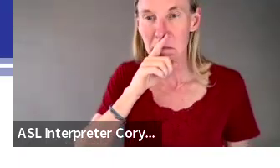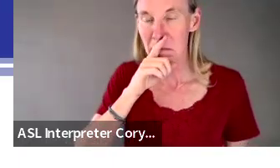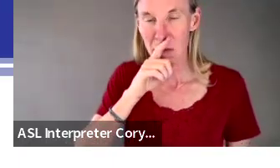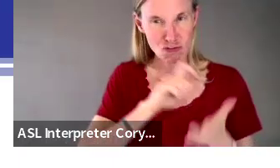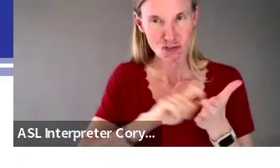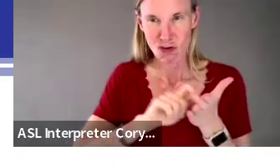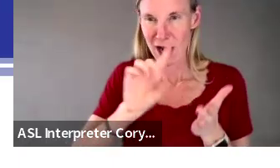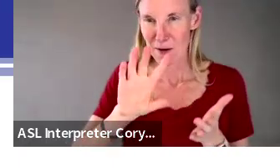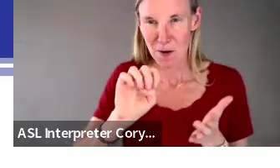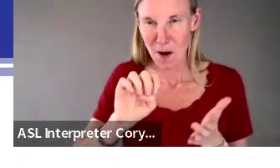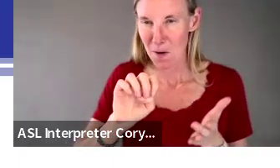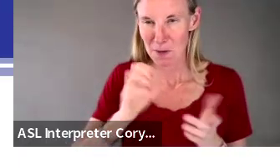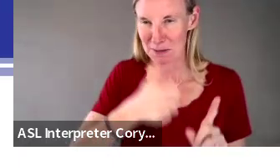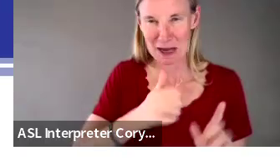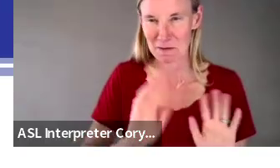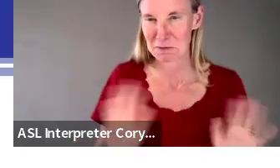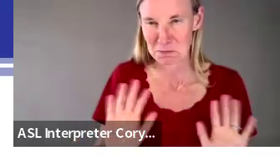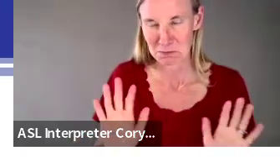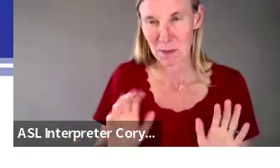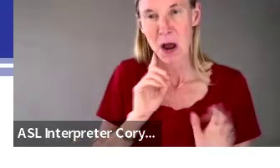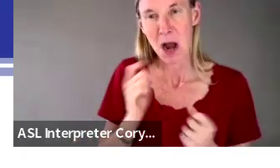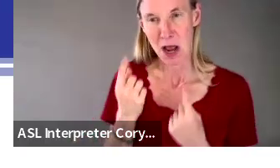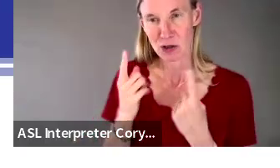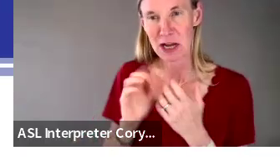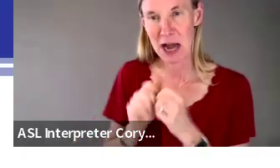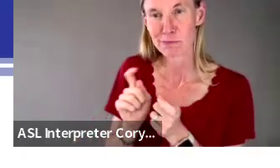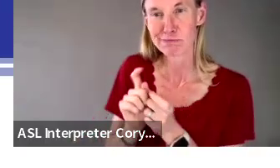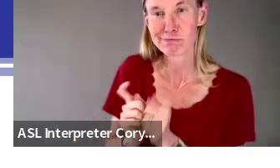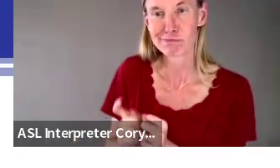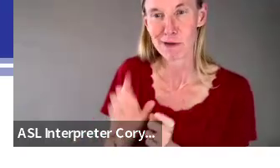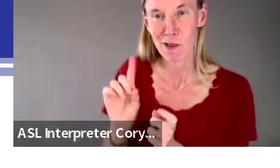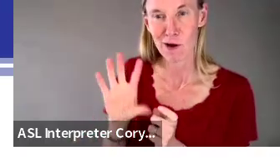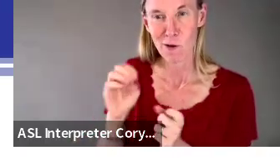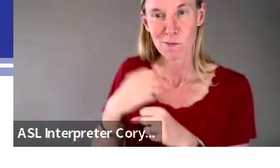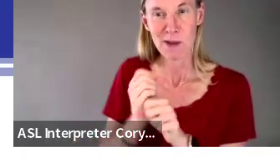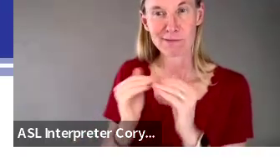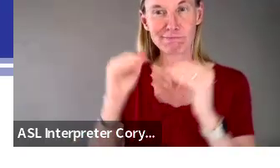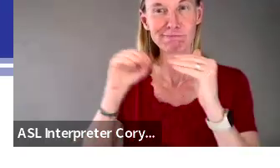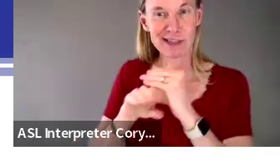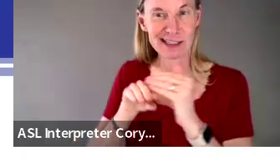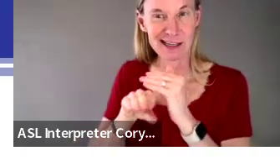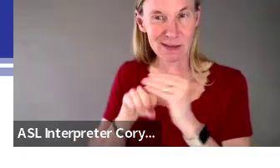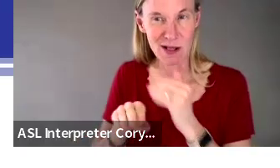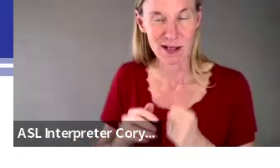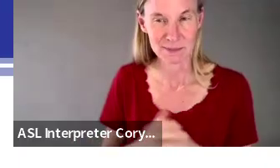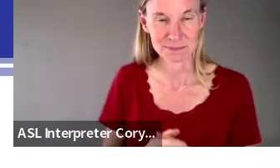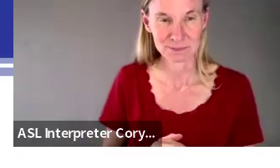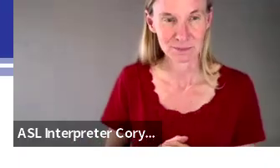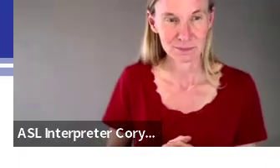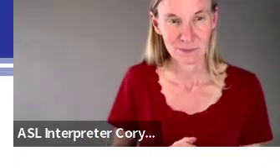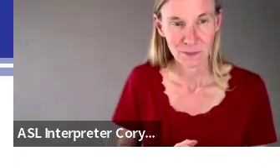write code or do any of the coding, but they understand how the more technical nuances of things